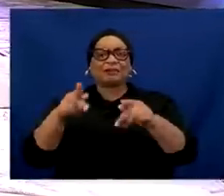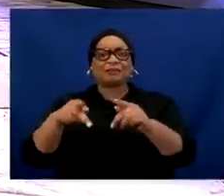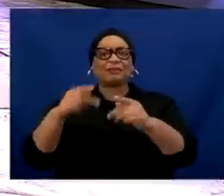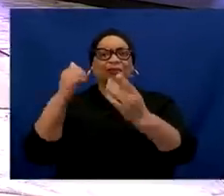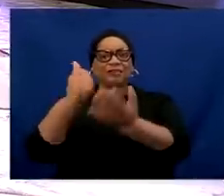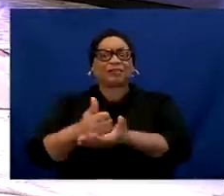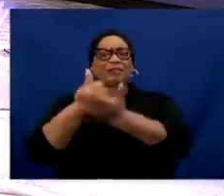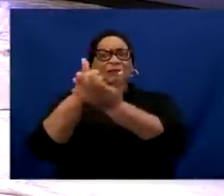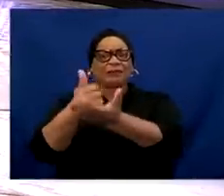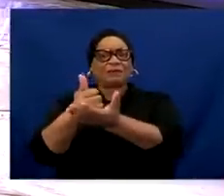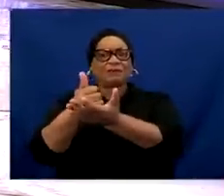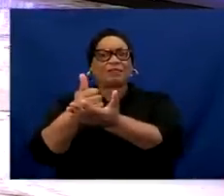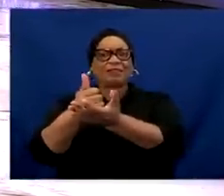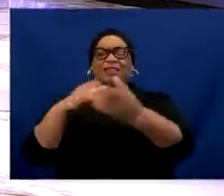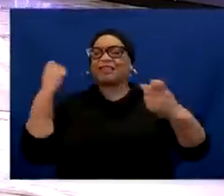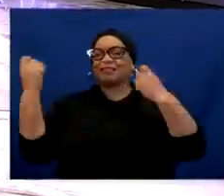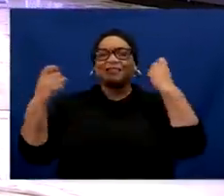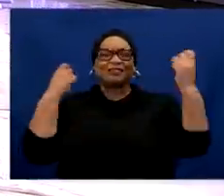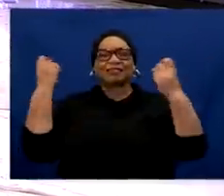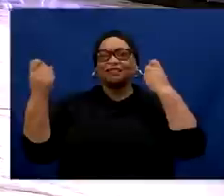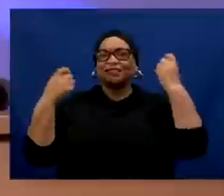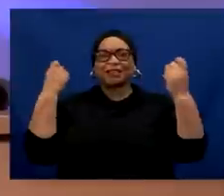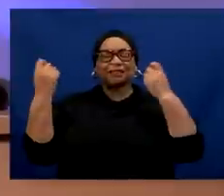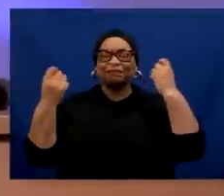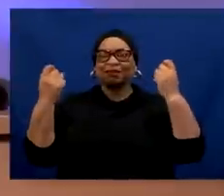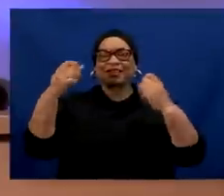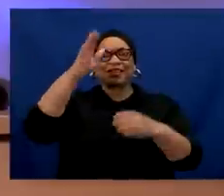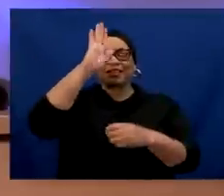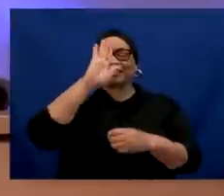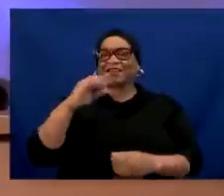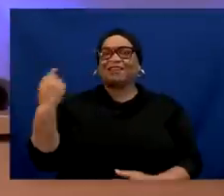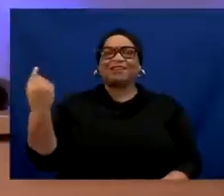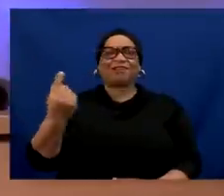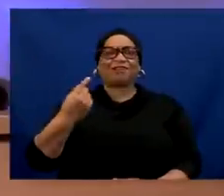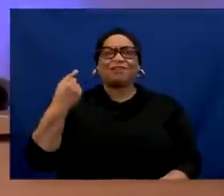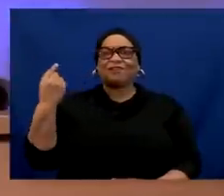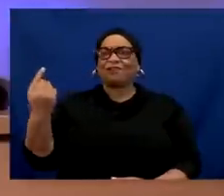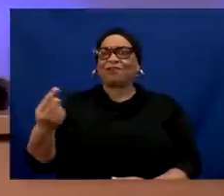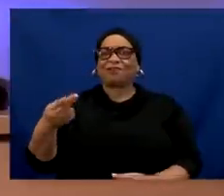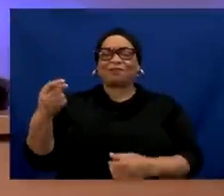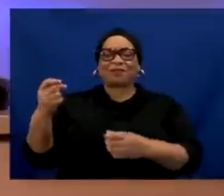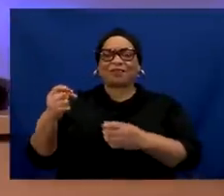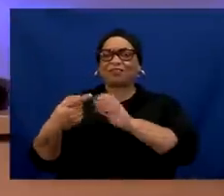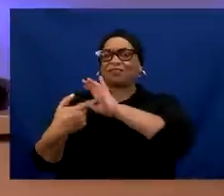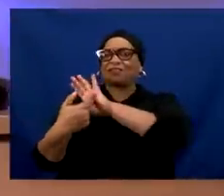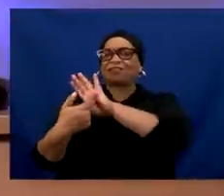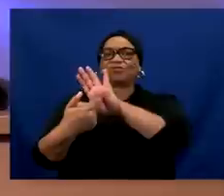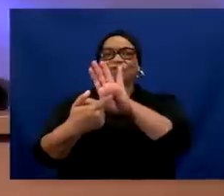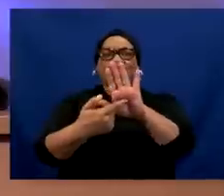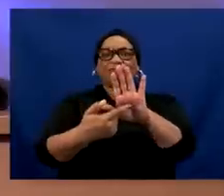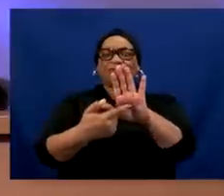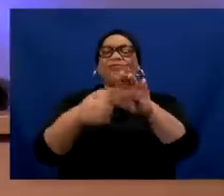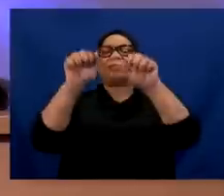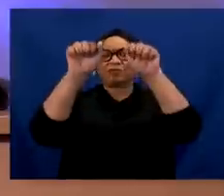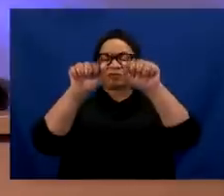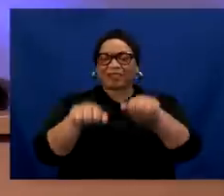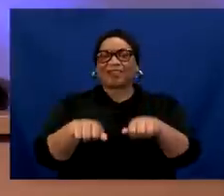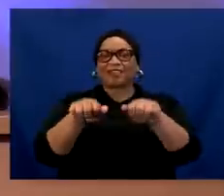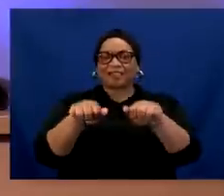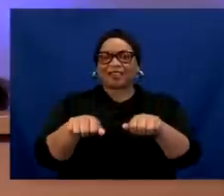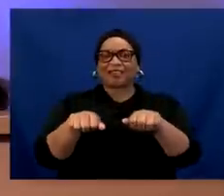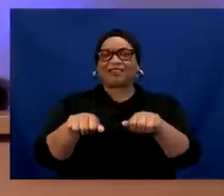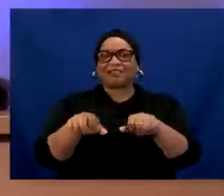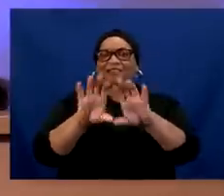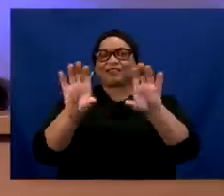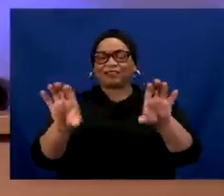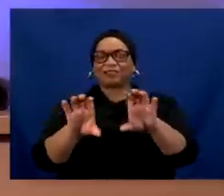message and begin to celebrate the fact that God always gives you a glimpse of his ability so that you will